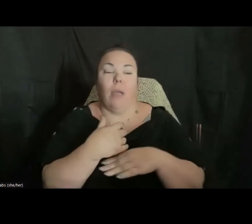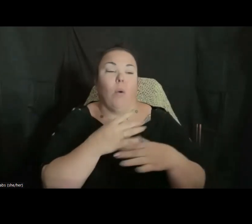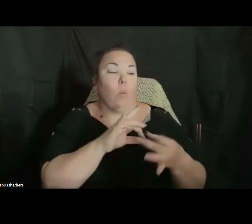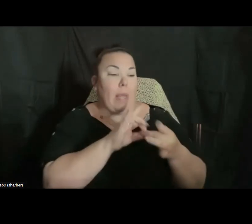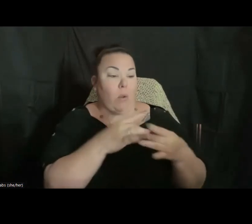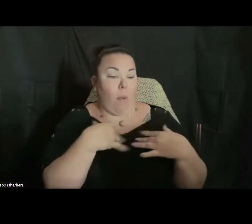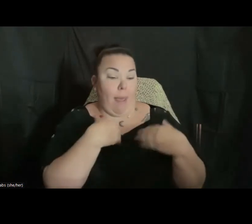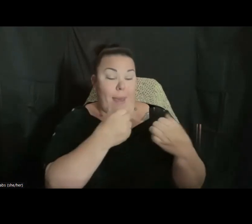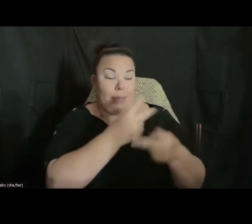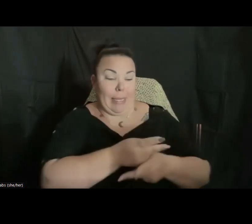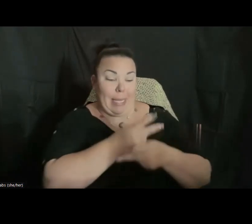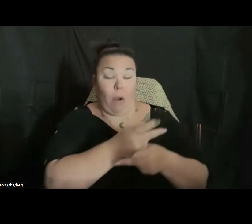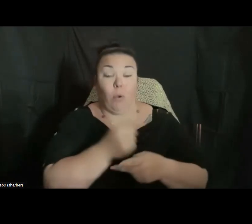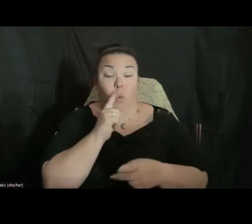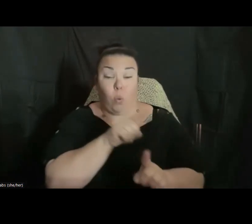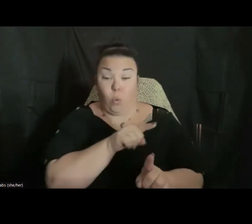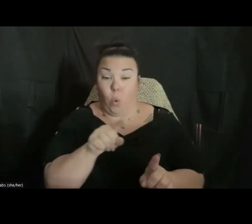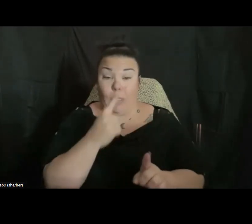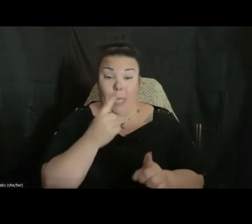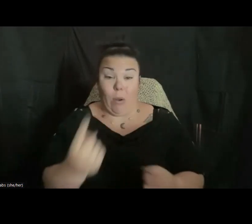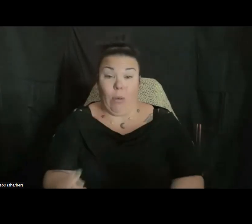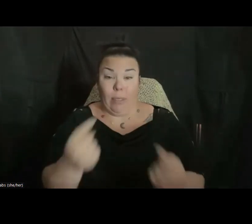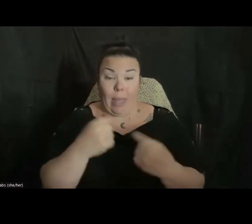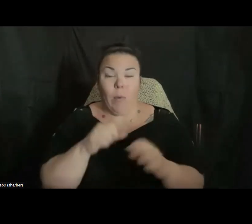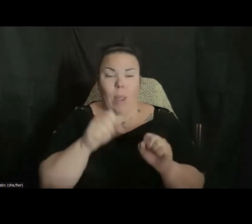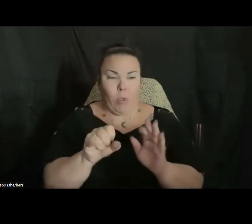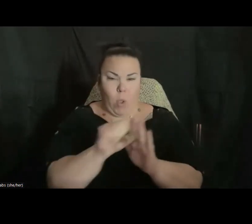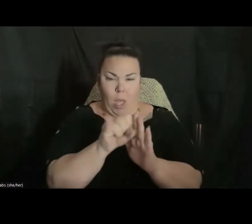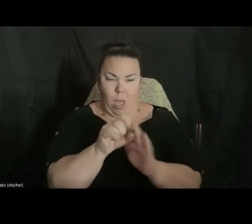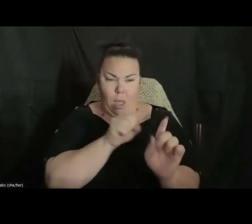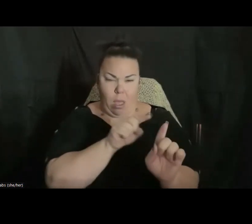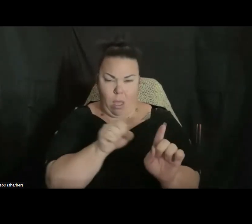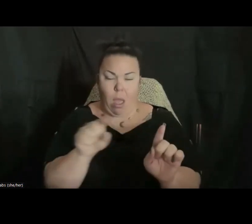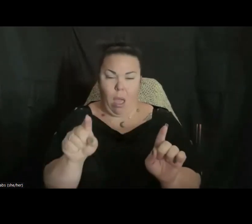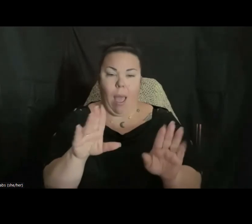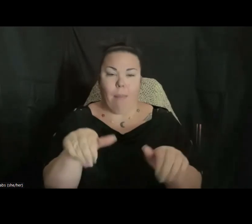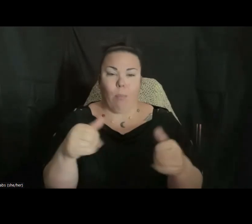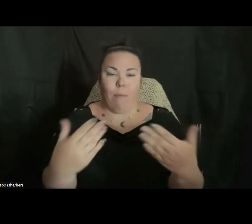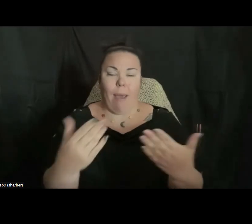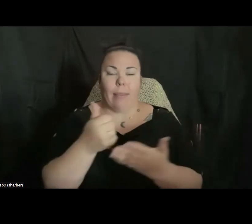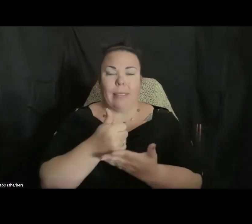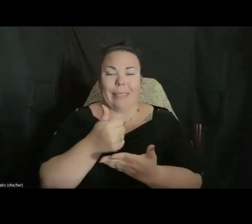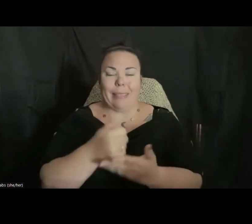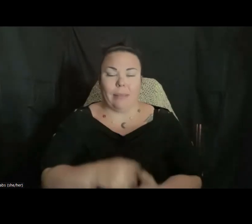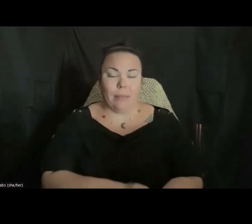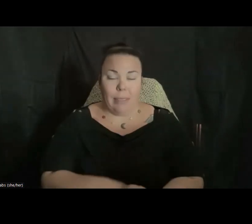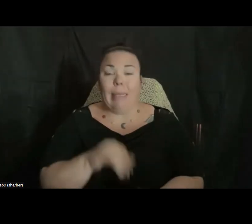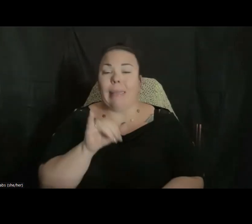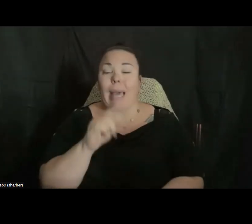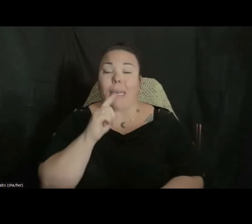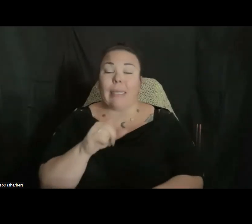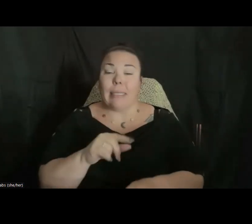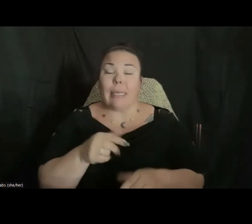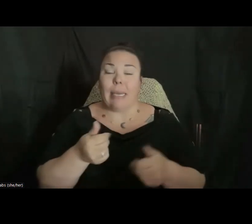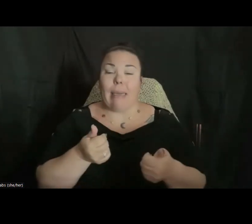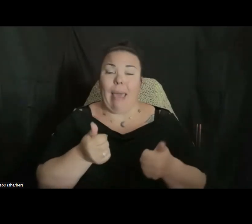walking through those doors. And so that is a on the ground effort that we are able to